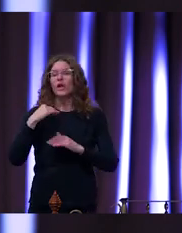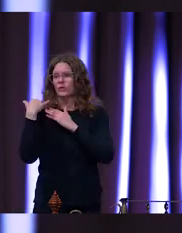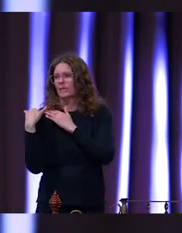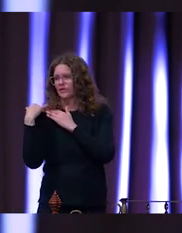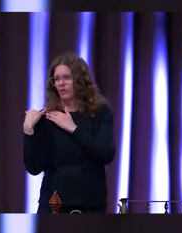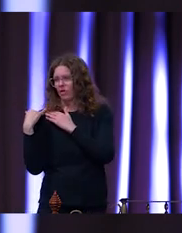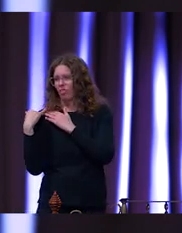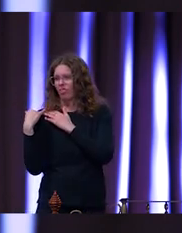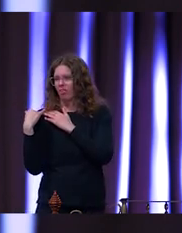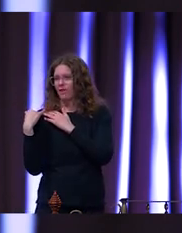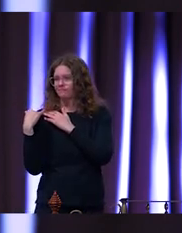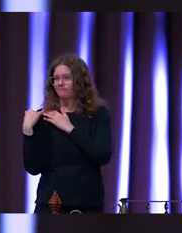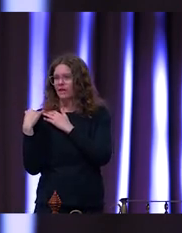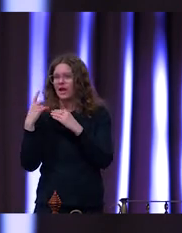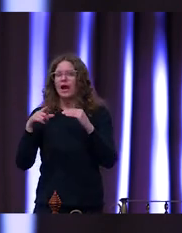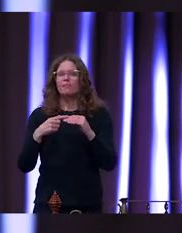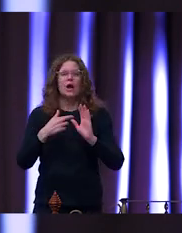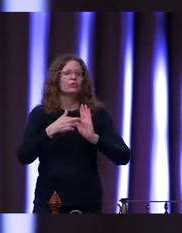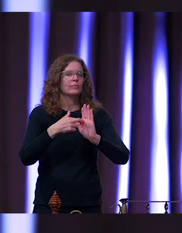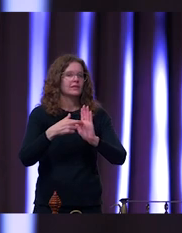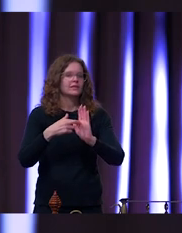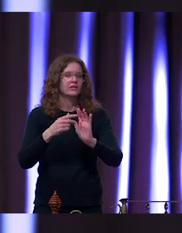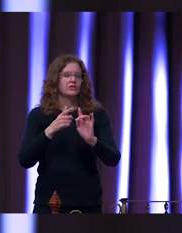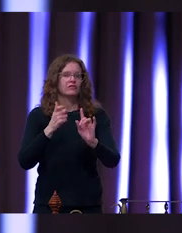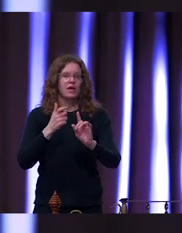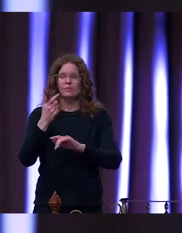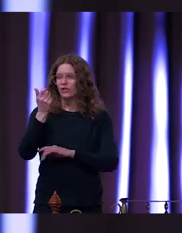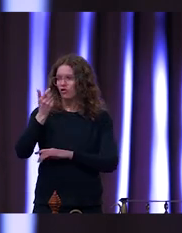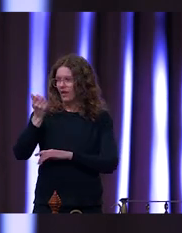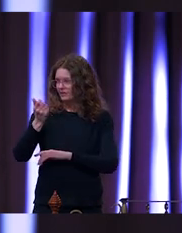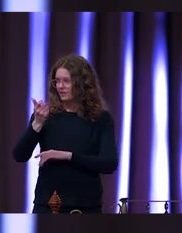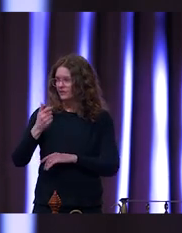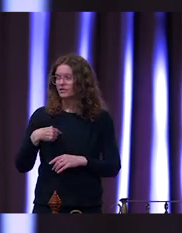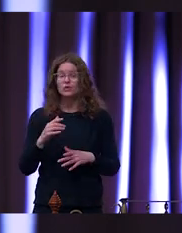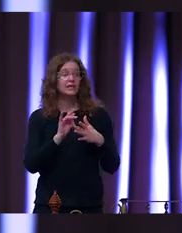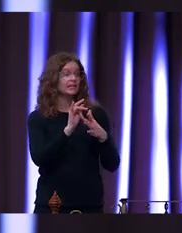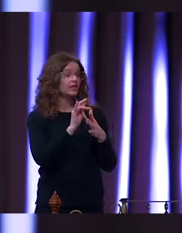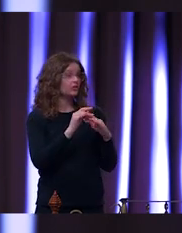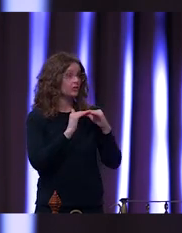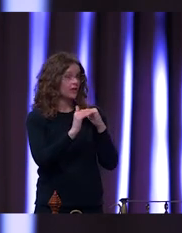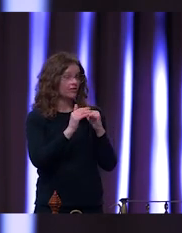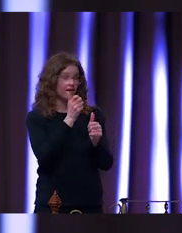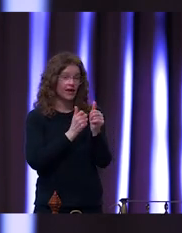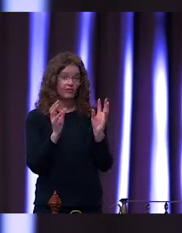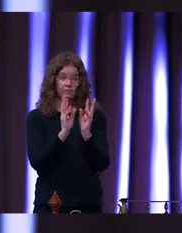about representation within the grants that we make. So at a leadership level, at every meeting, we look